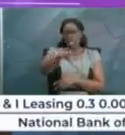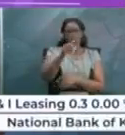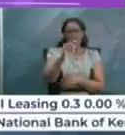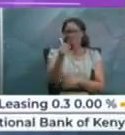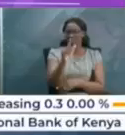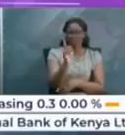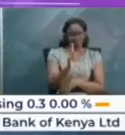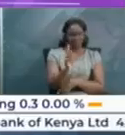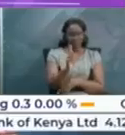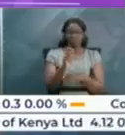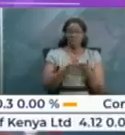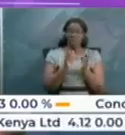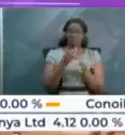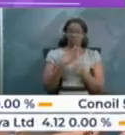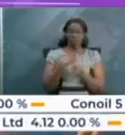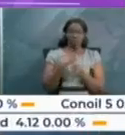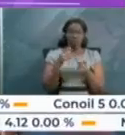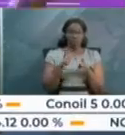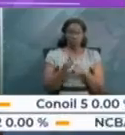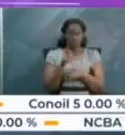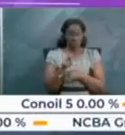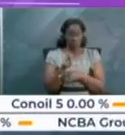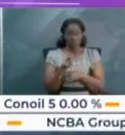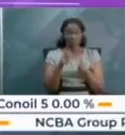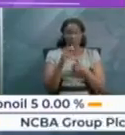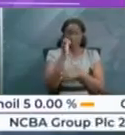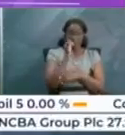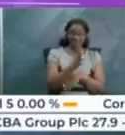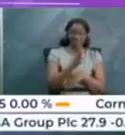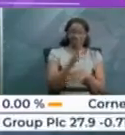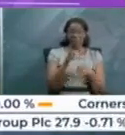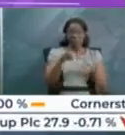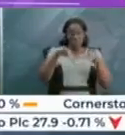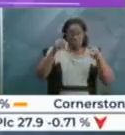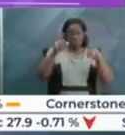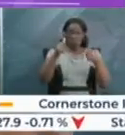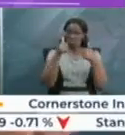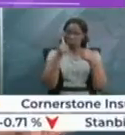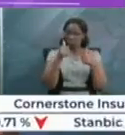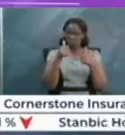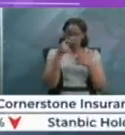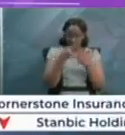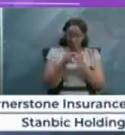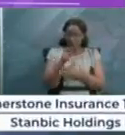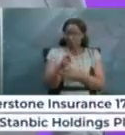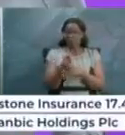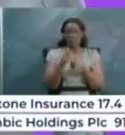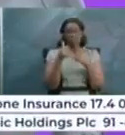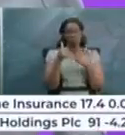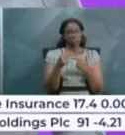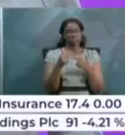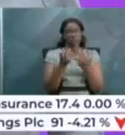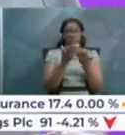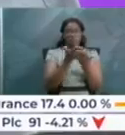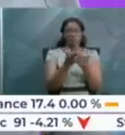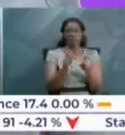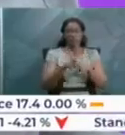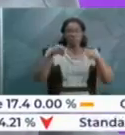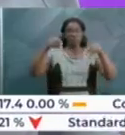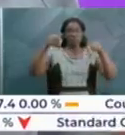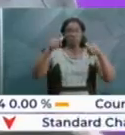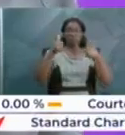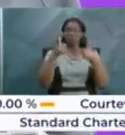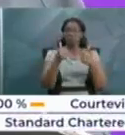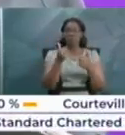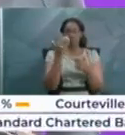you can clearly see, even if you're taking something like Skippy, is really expensive. So if you're getting something of good quality at this price, It's a bargain. And I must say it's good quality because,